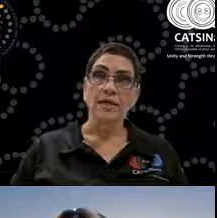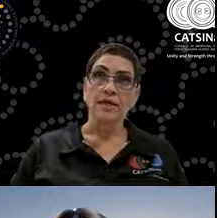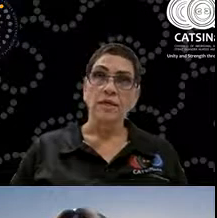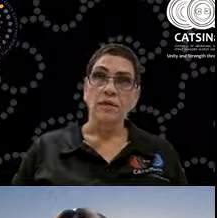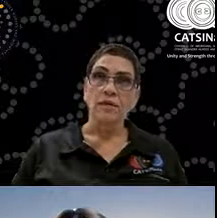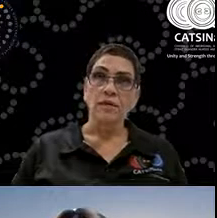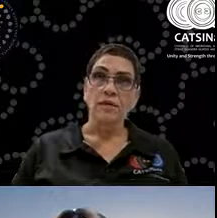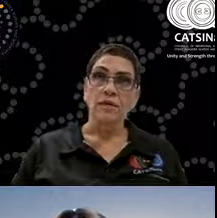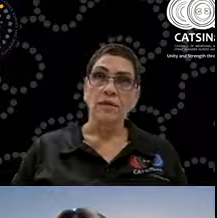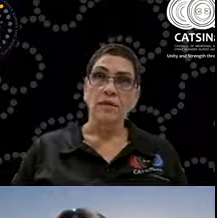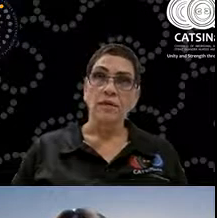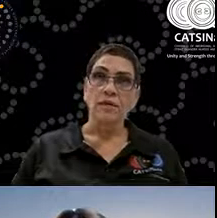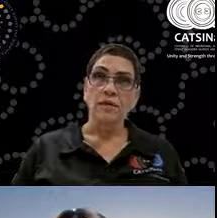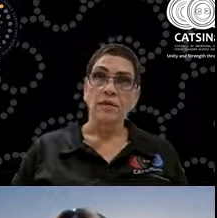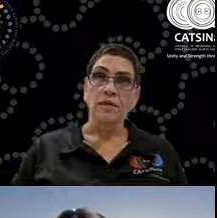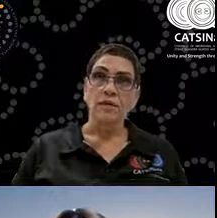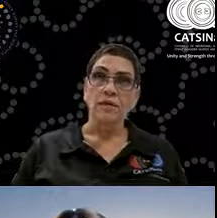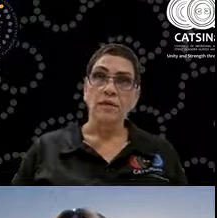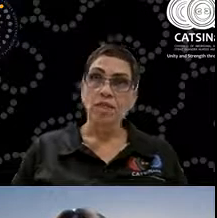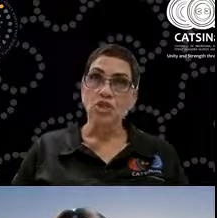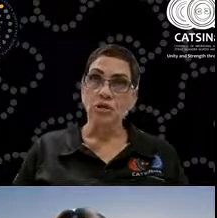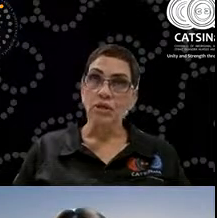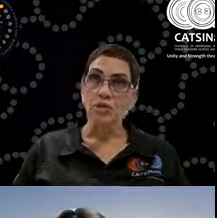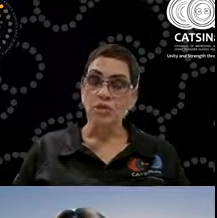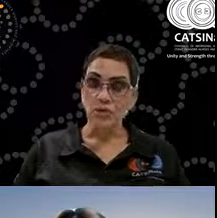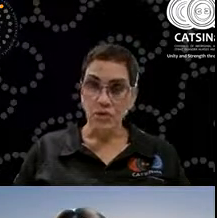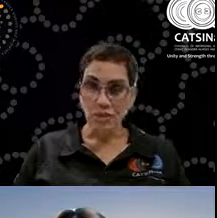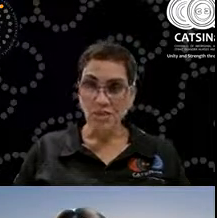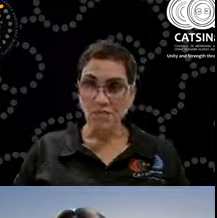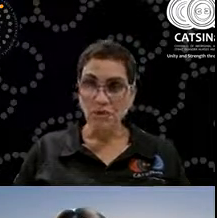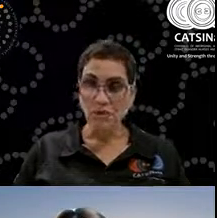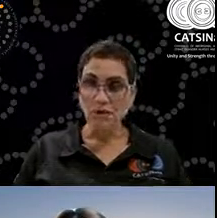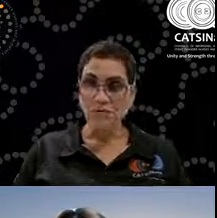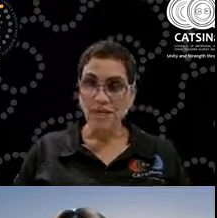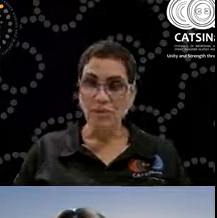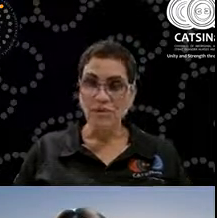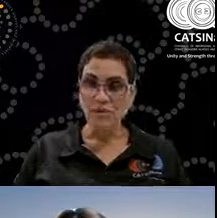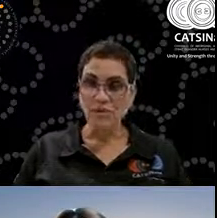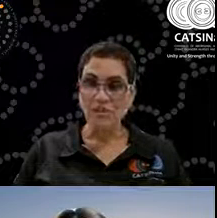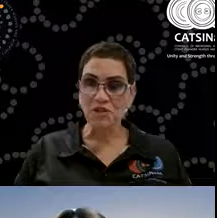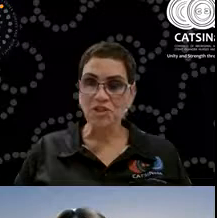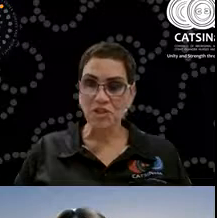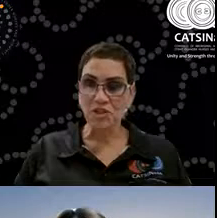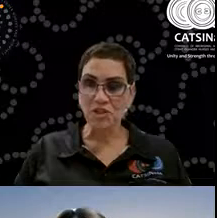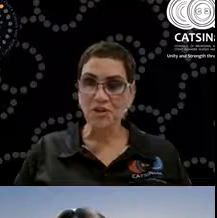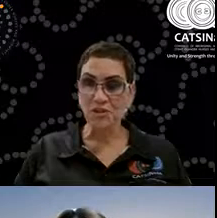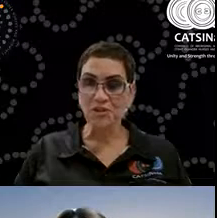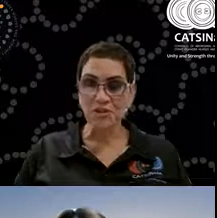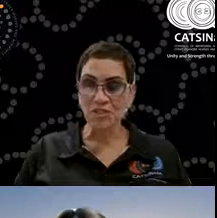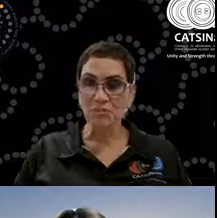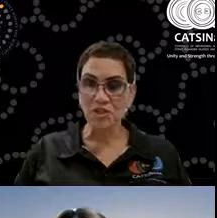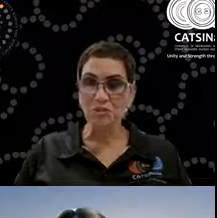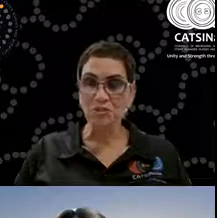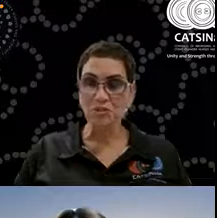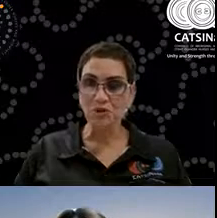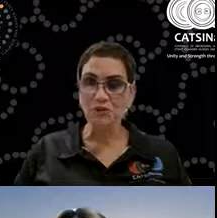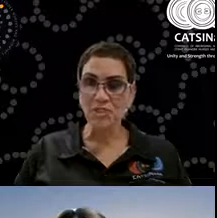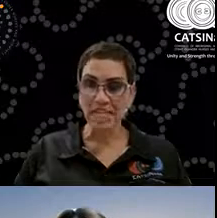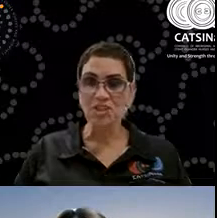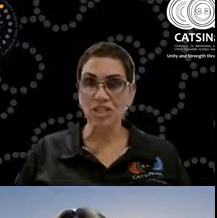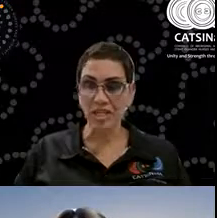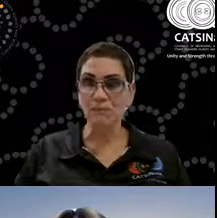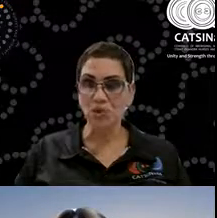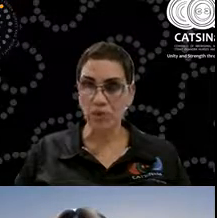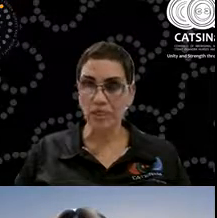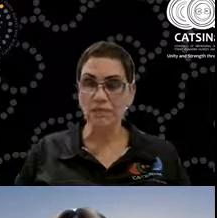that what we are trying to teach non-Aboriginal nurses and midwives and Aboriginal and Torres Strait Islander nursing and midwifery